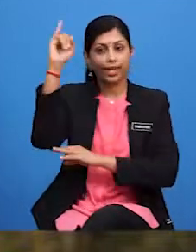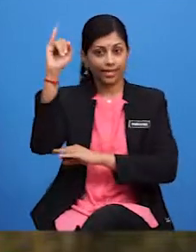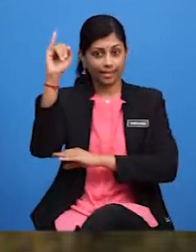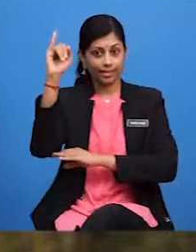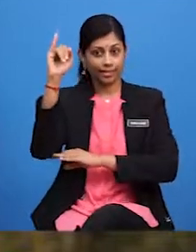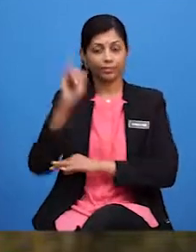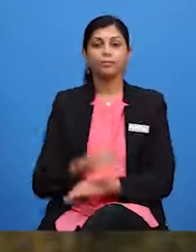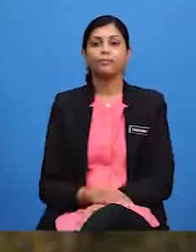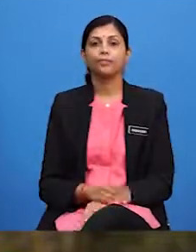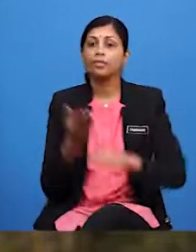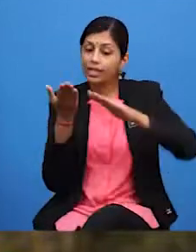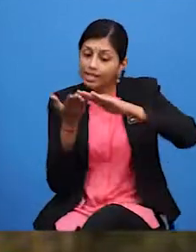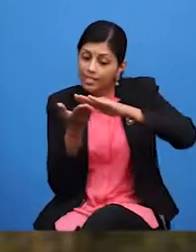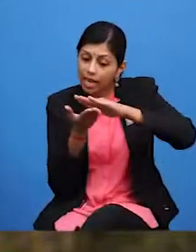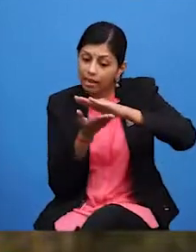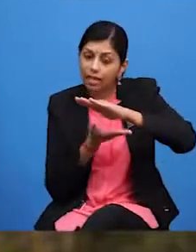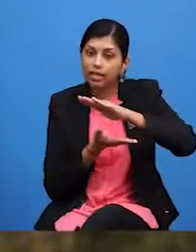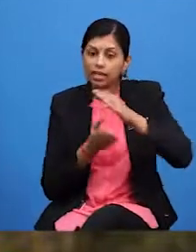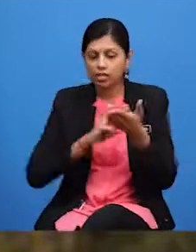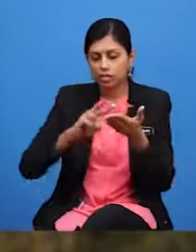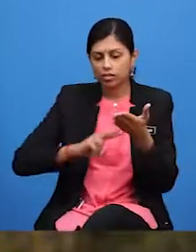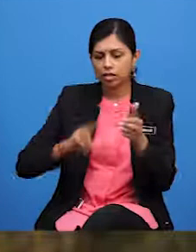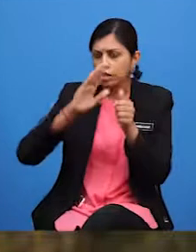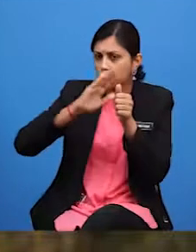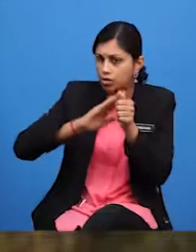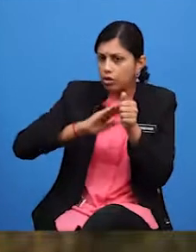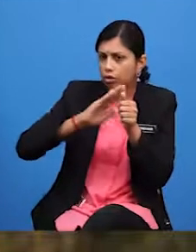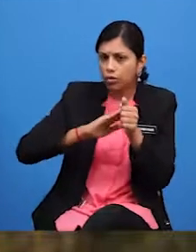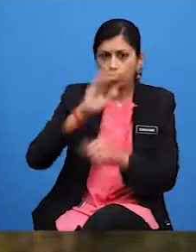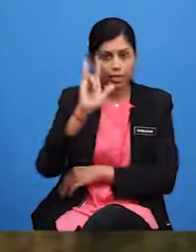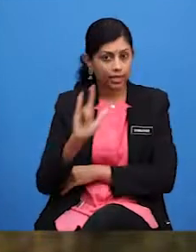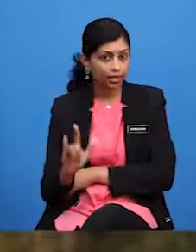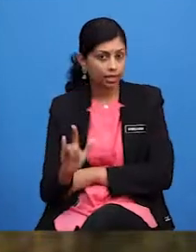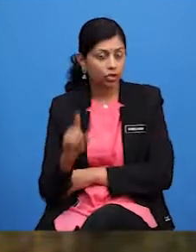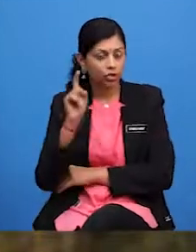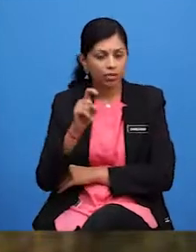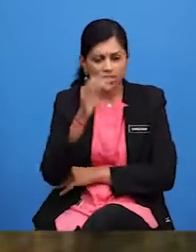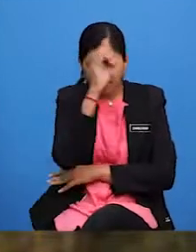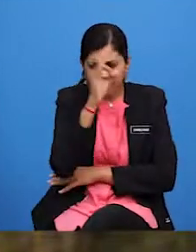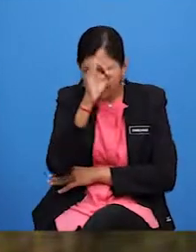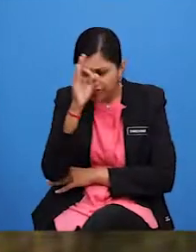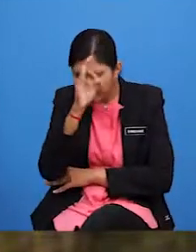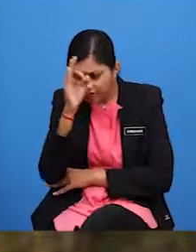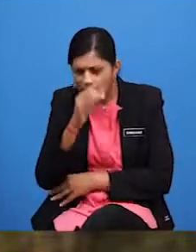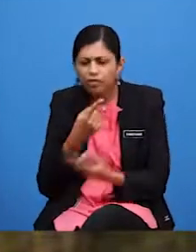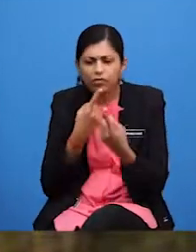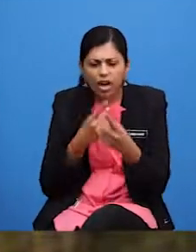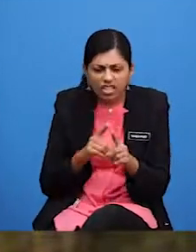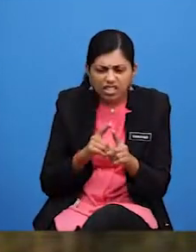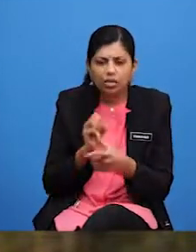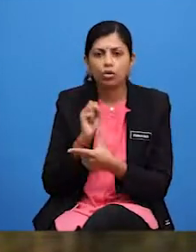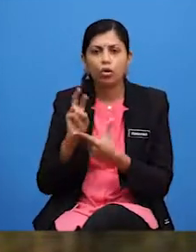of a text. Scanning is reading slowly because you need to look for specific information.